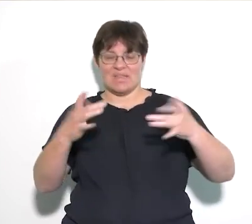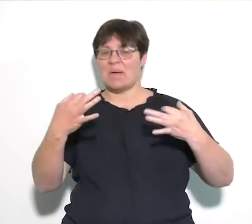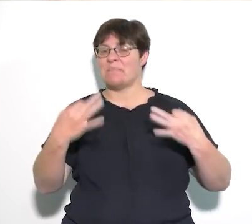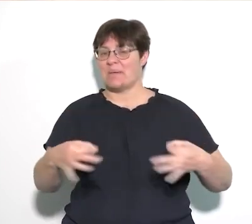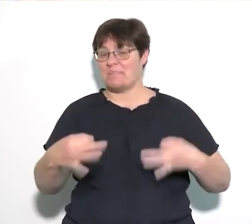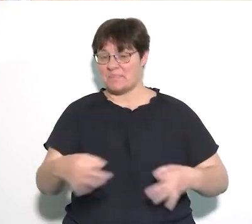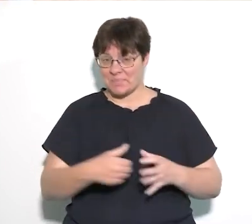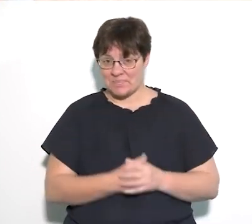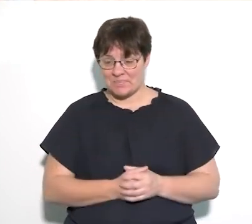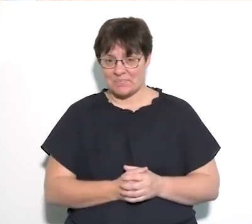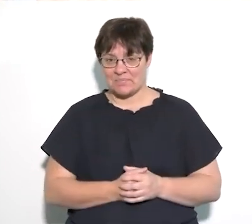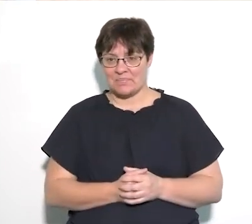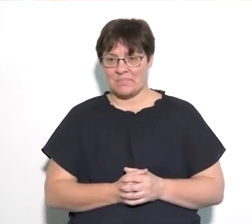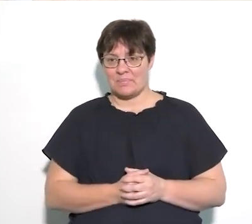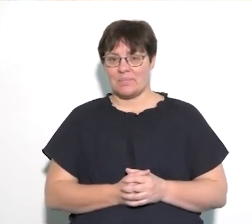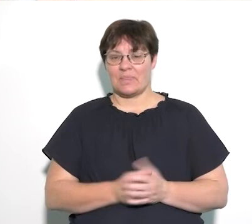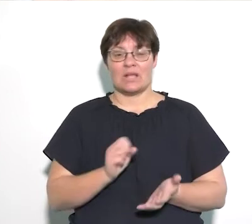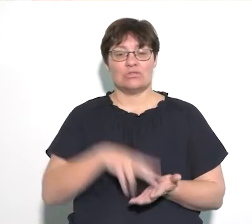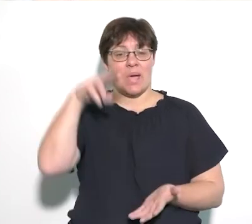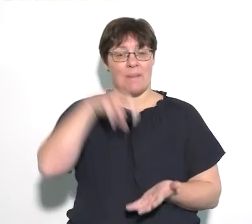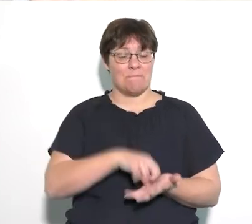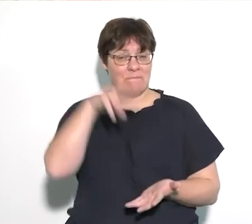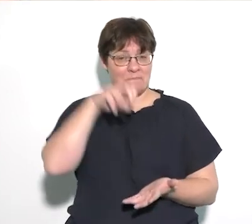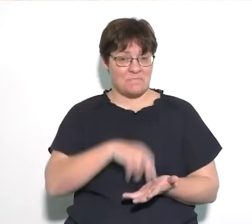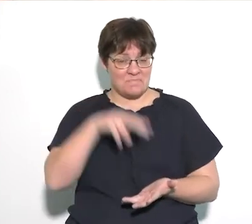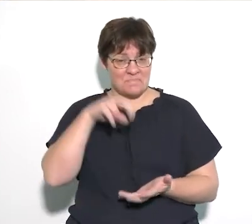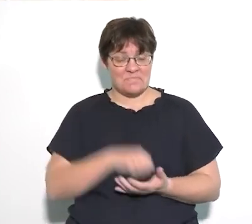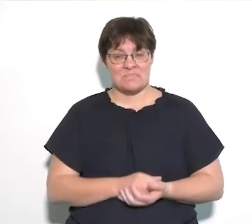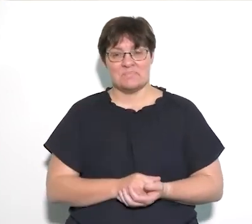paper plate. Jump up and down.